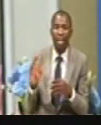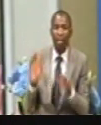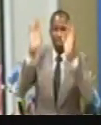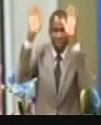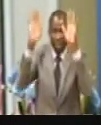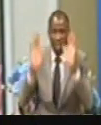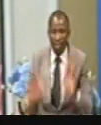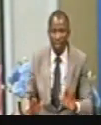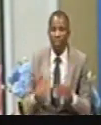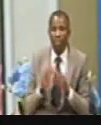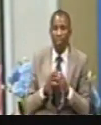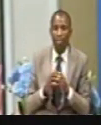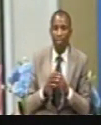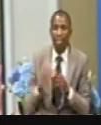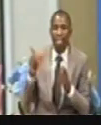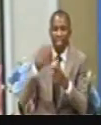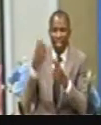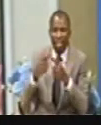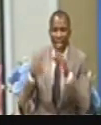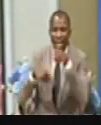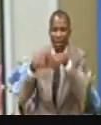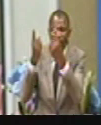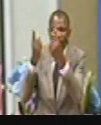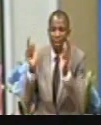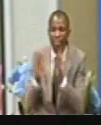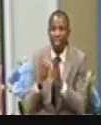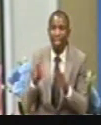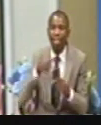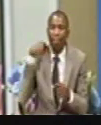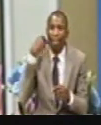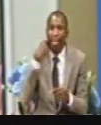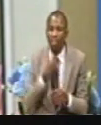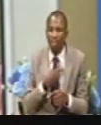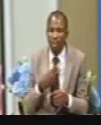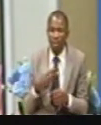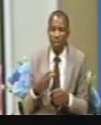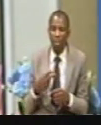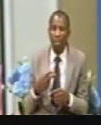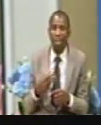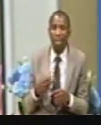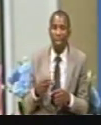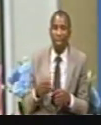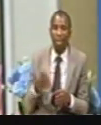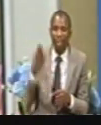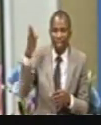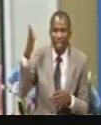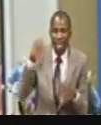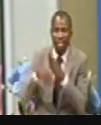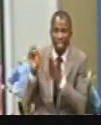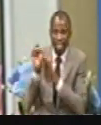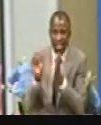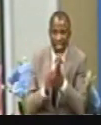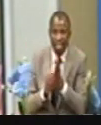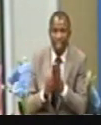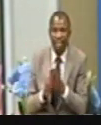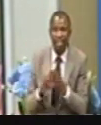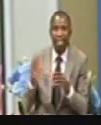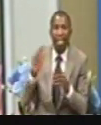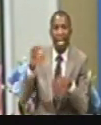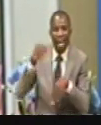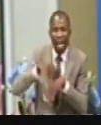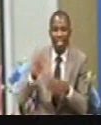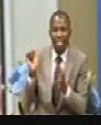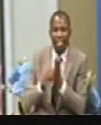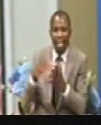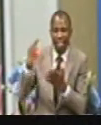God intervention. Then we visited our state pastor at Asaba, Pastor Mondo Sabuye. I believe